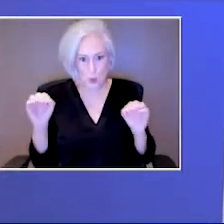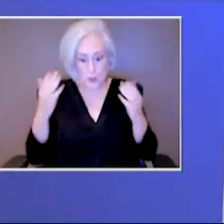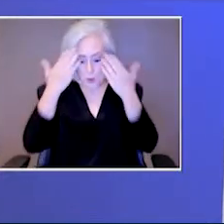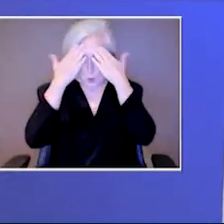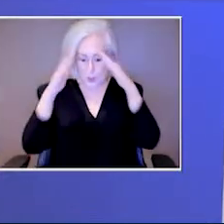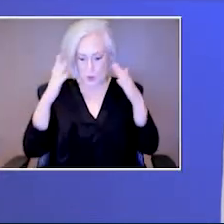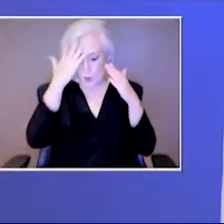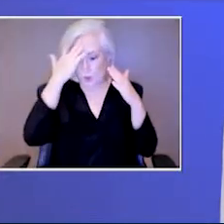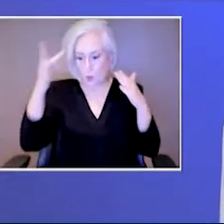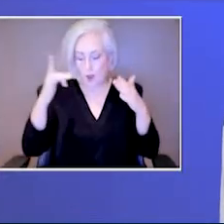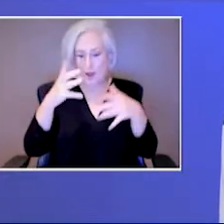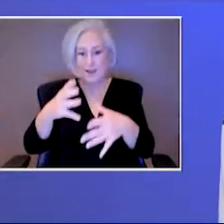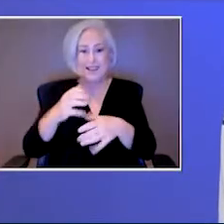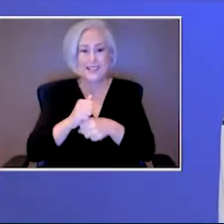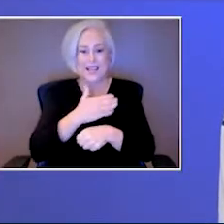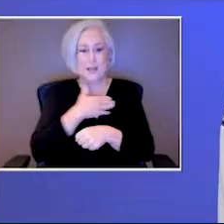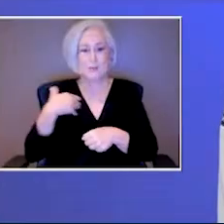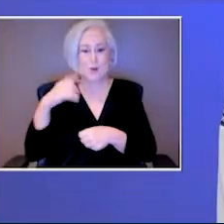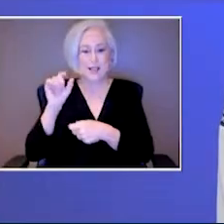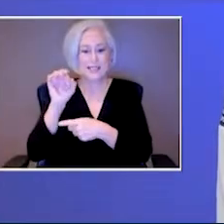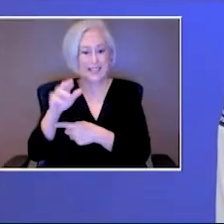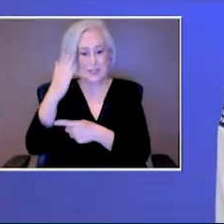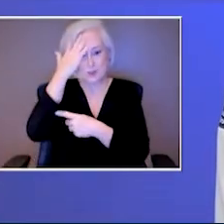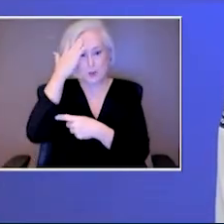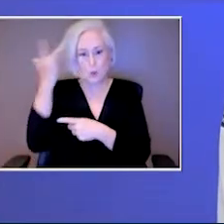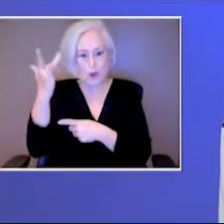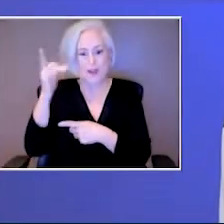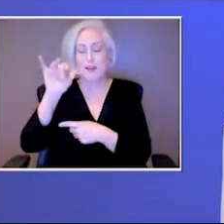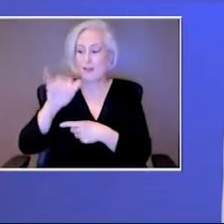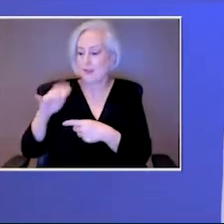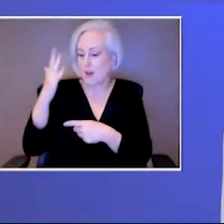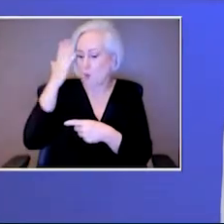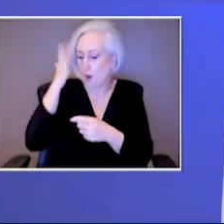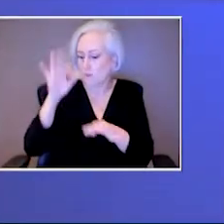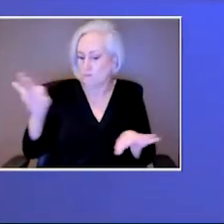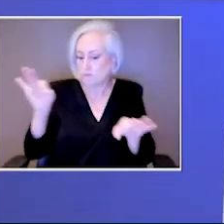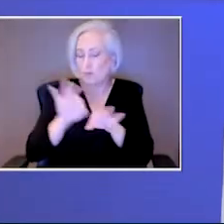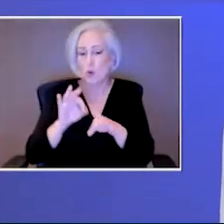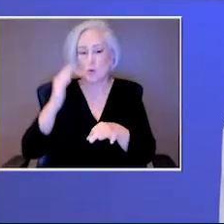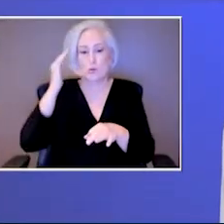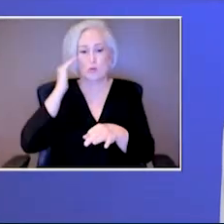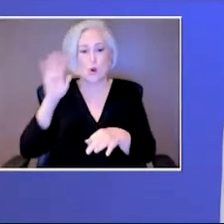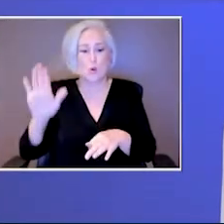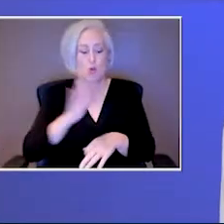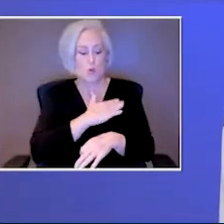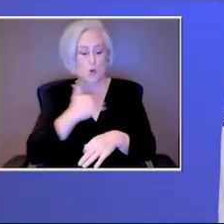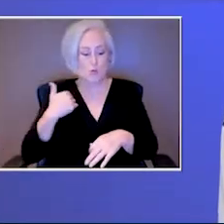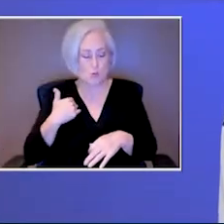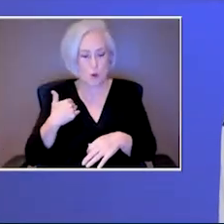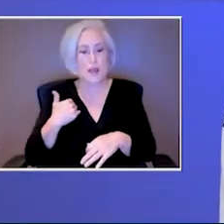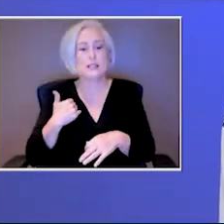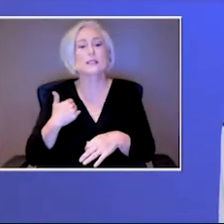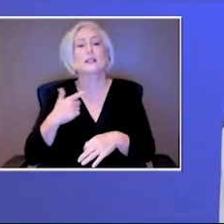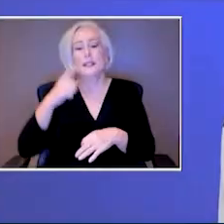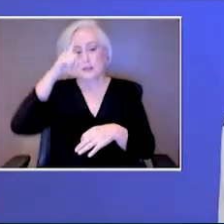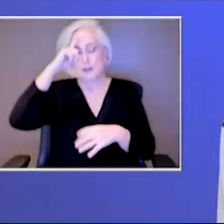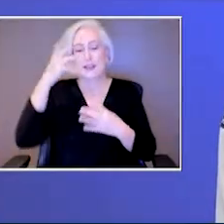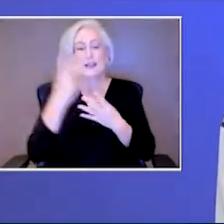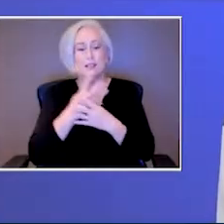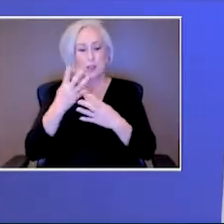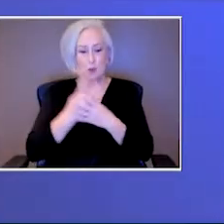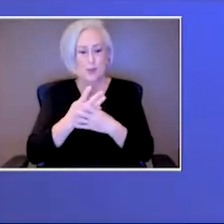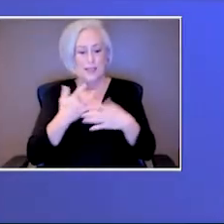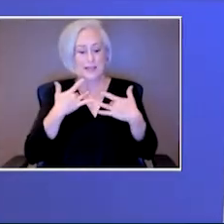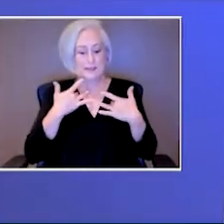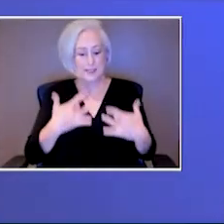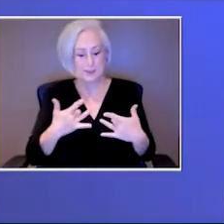why they're getting these breast cancers, and that's why everyone really needs to be aware of their breast, because screening guidelines are still mammograms at the age of 40 unless